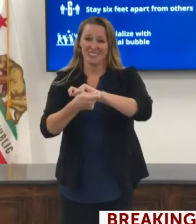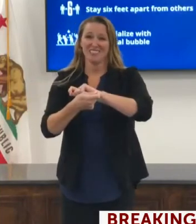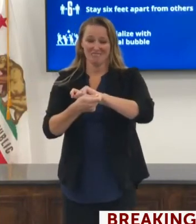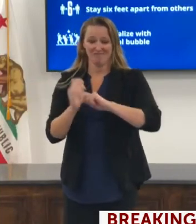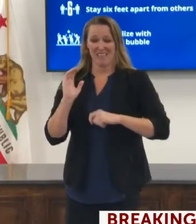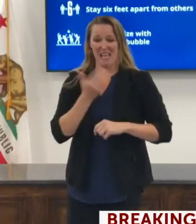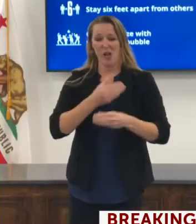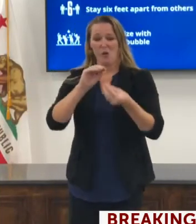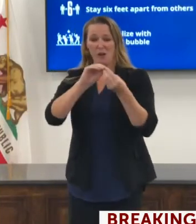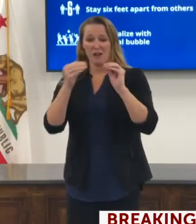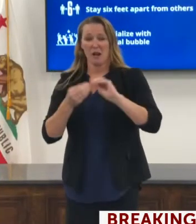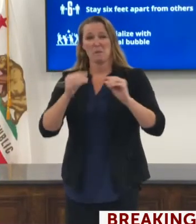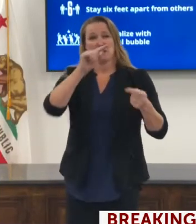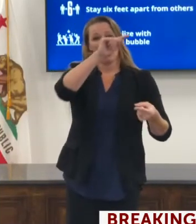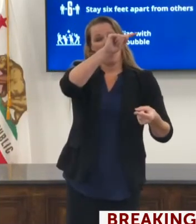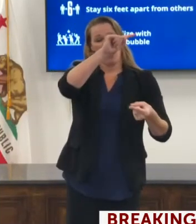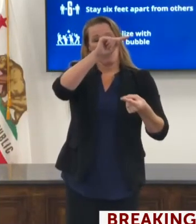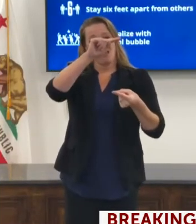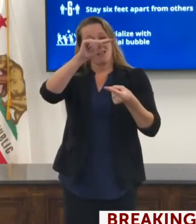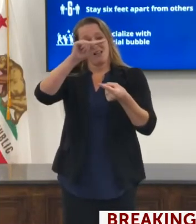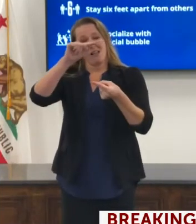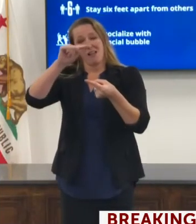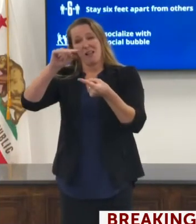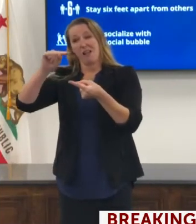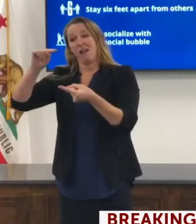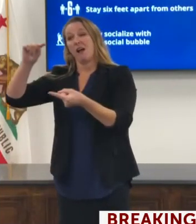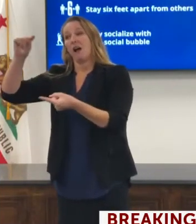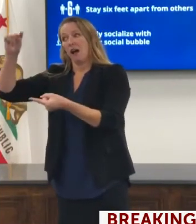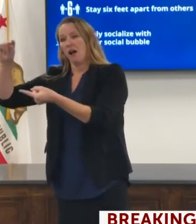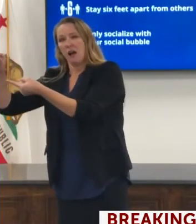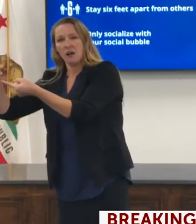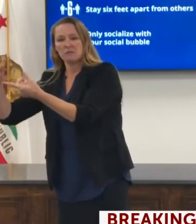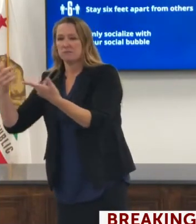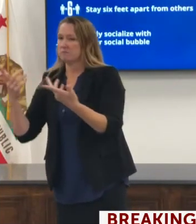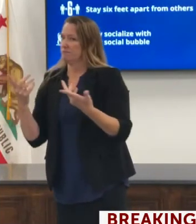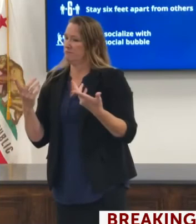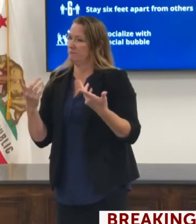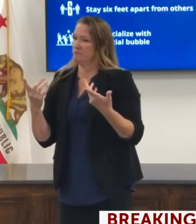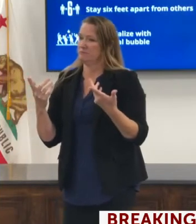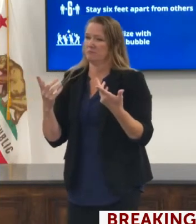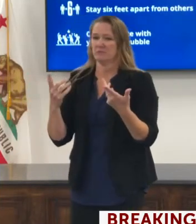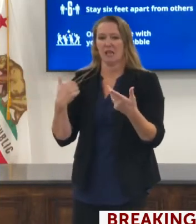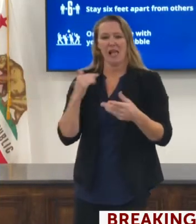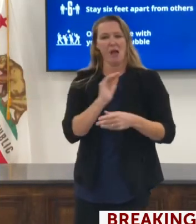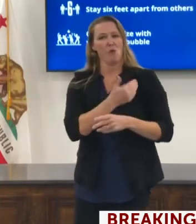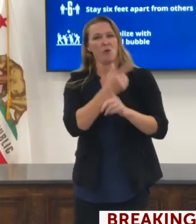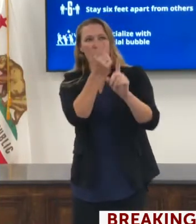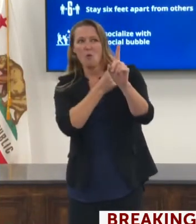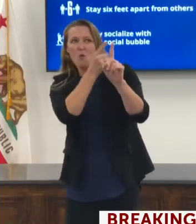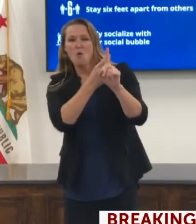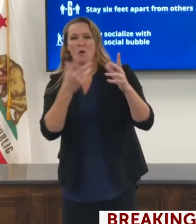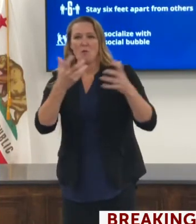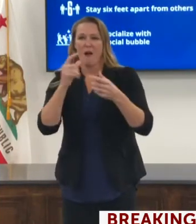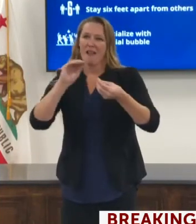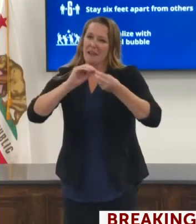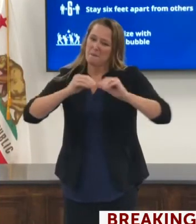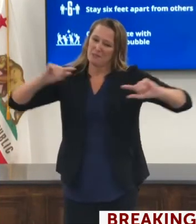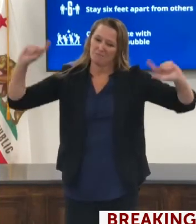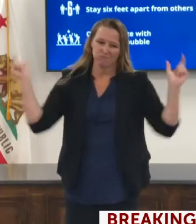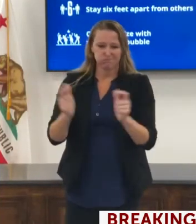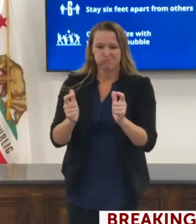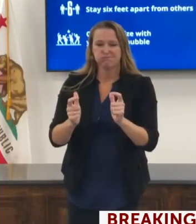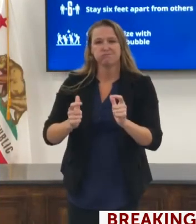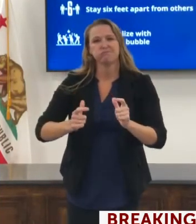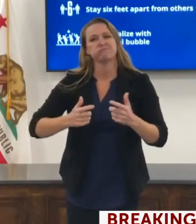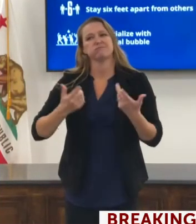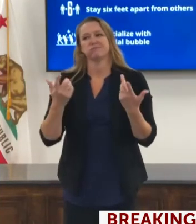the ability to see cases, drive down the amount of community transmission through the protective